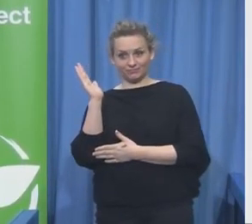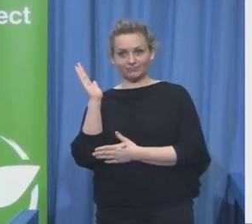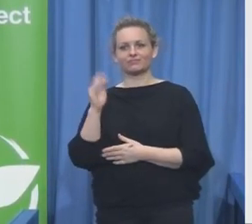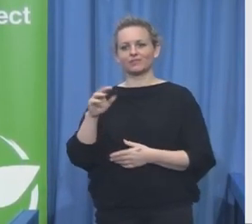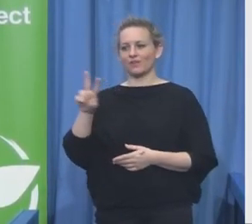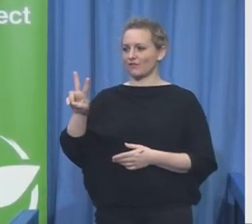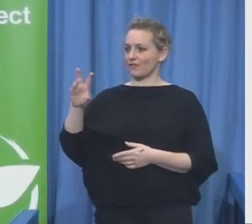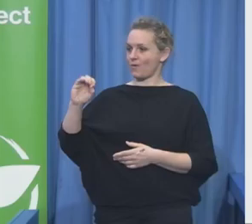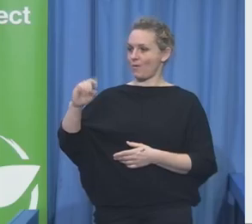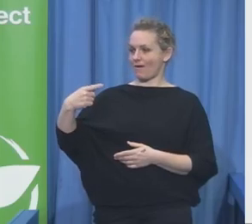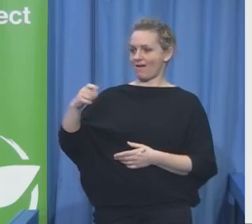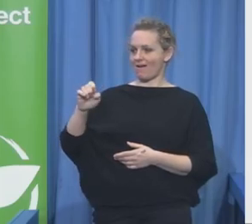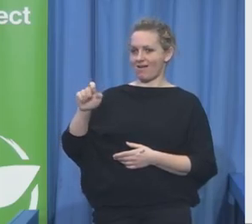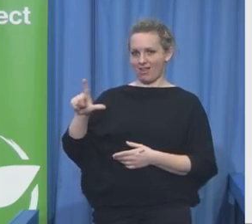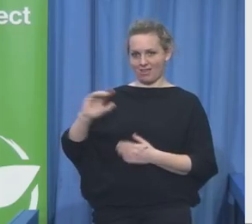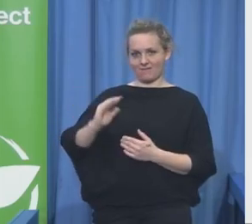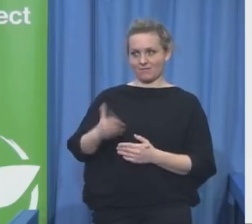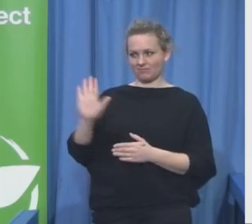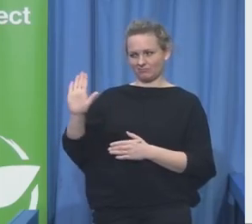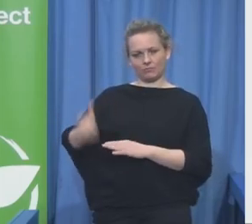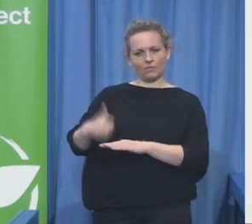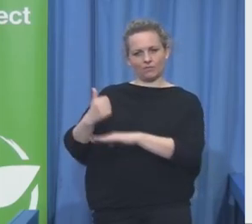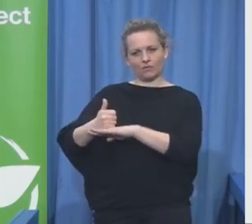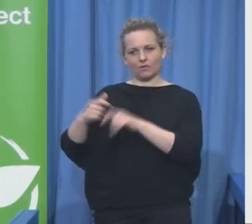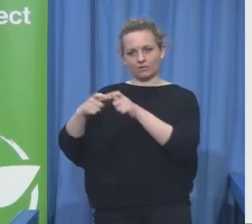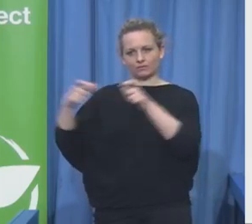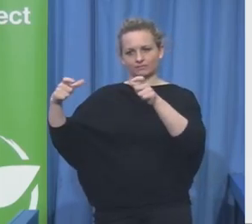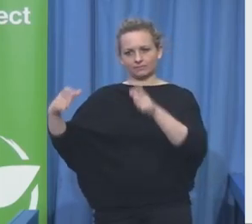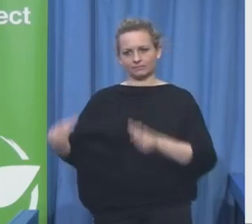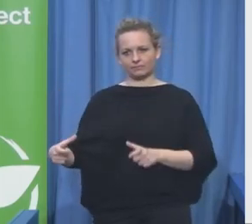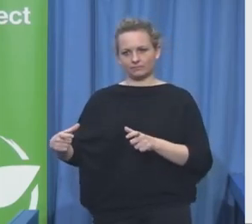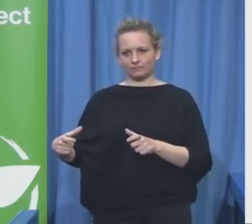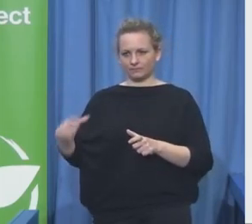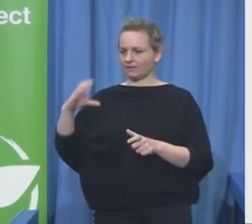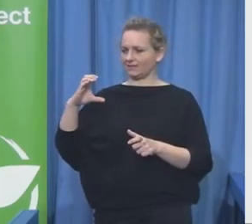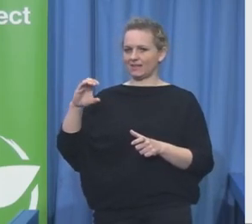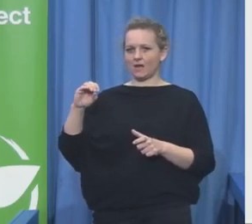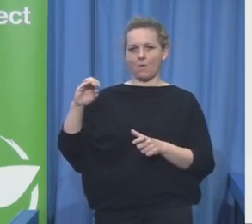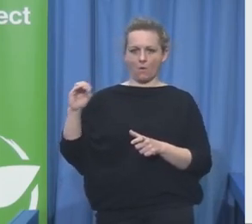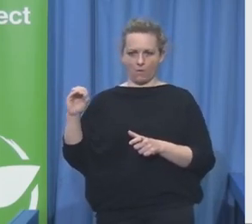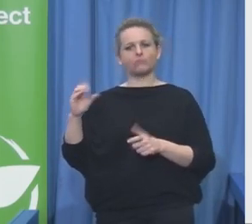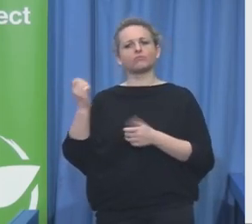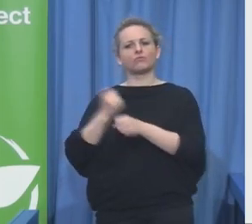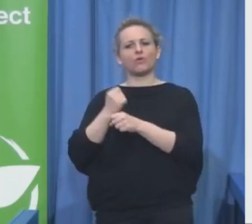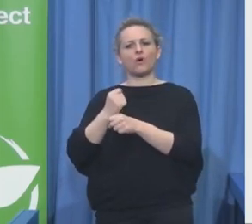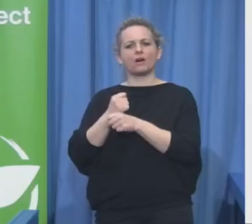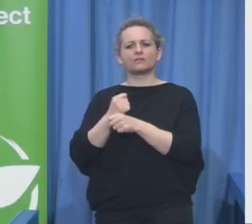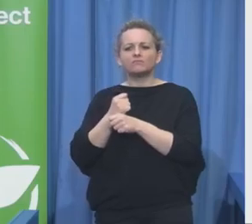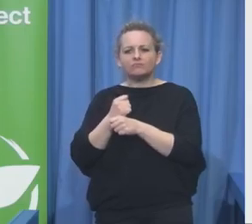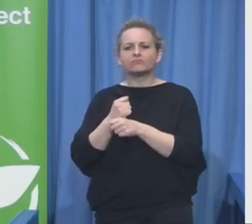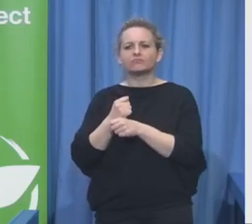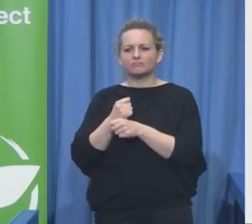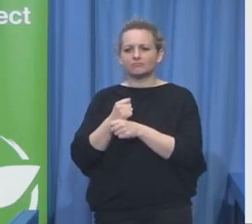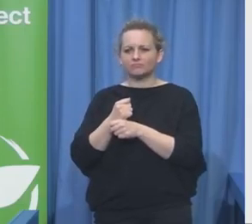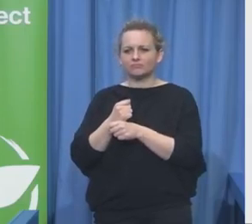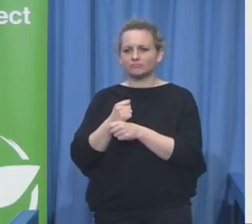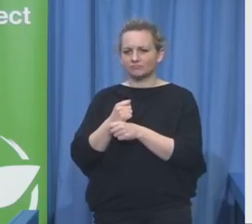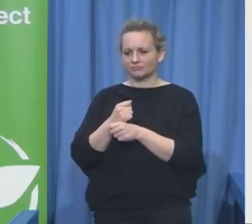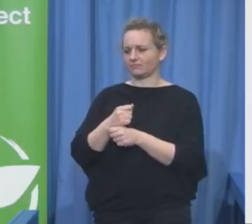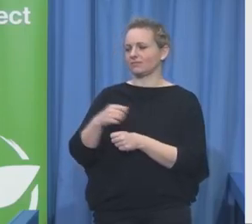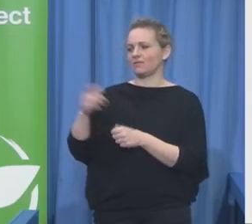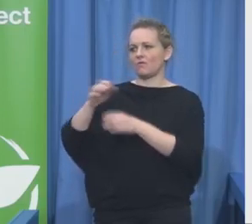the CEO of Springboard Consulting LLC, a global company working with national and multinational corporations, governments